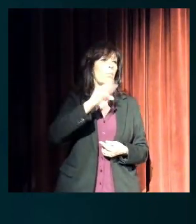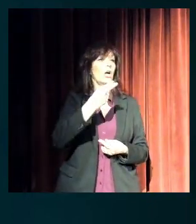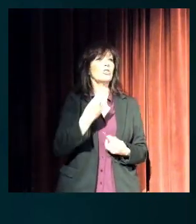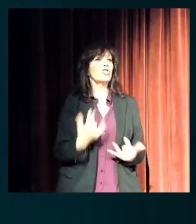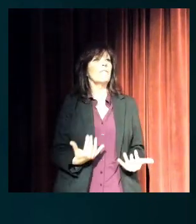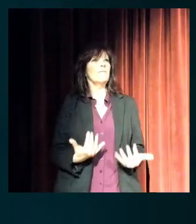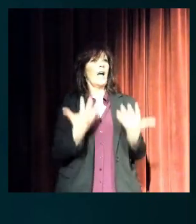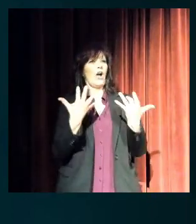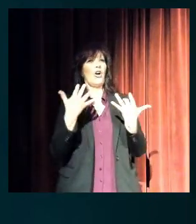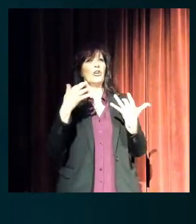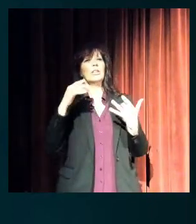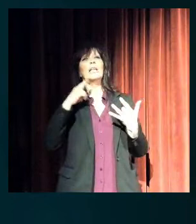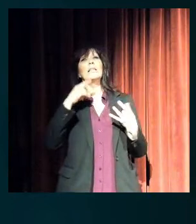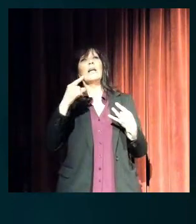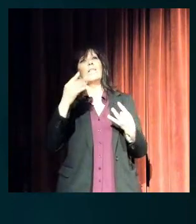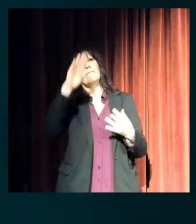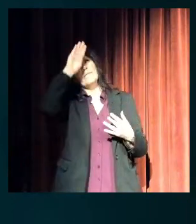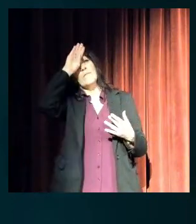Buffalo firefighter Jason Arno.